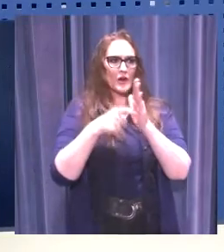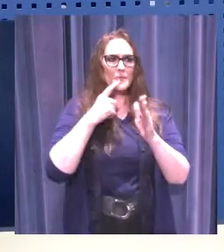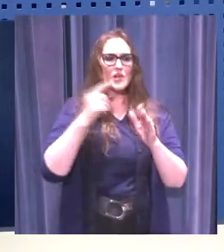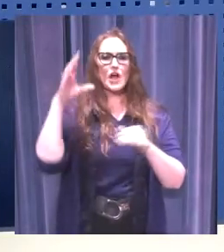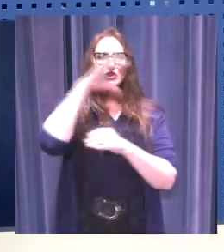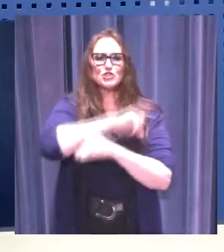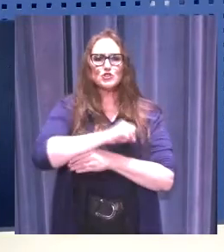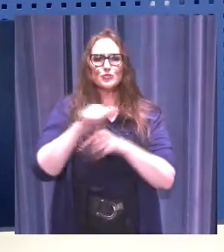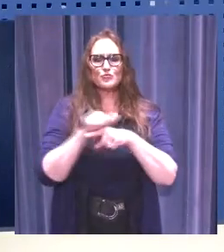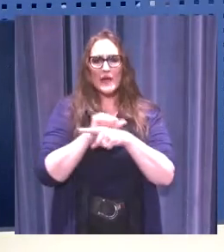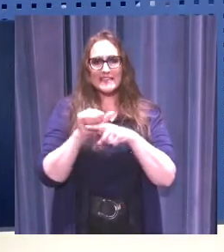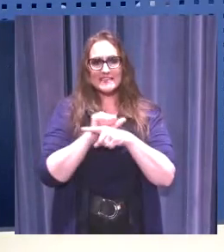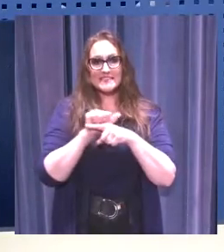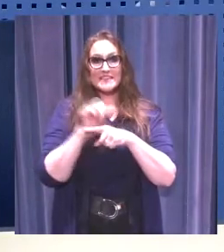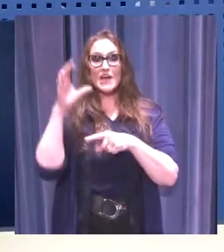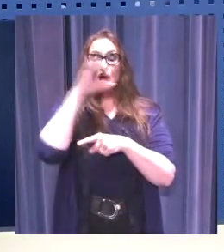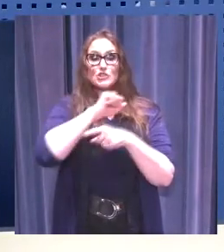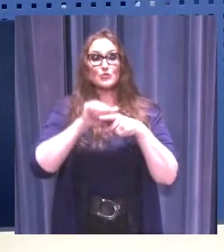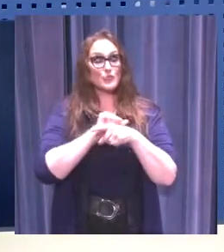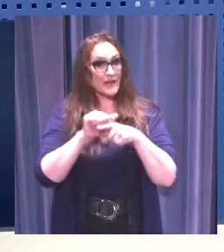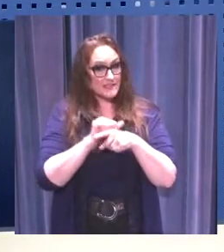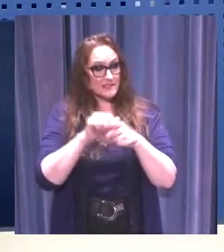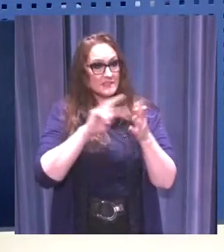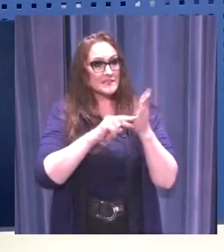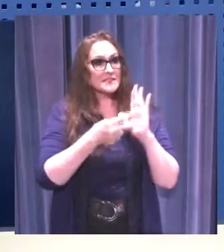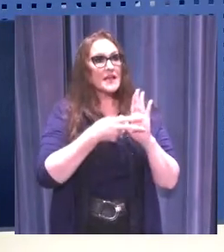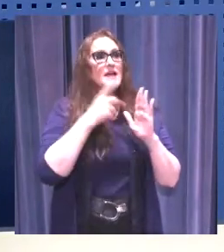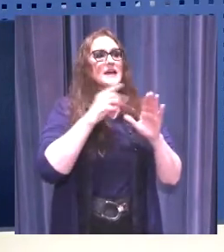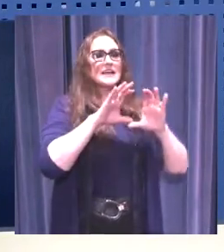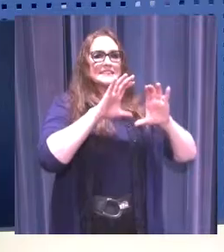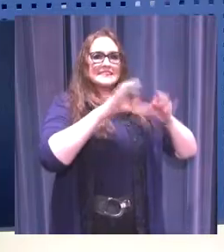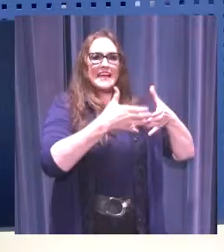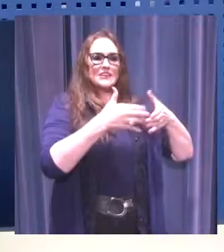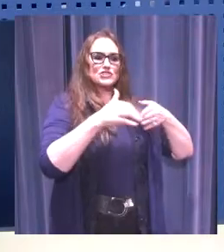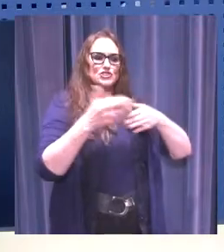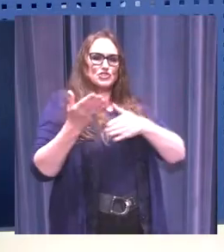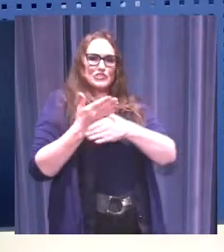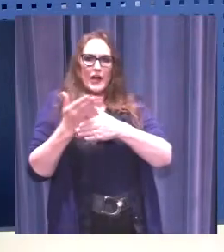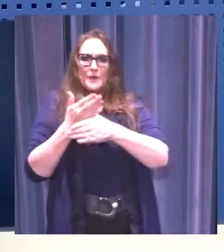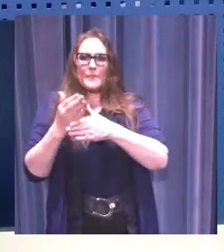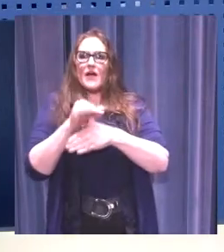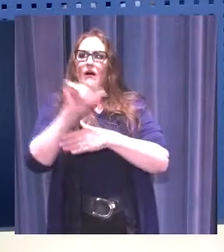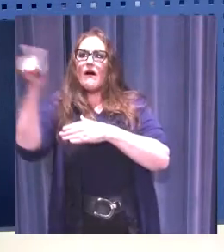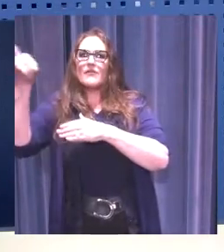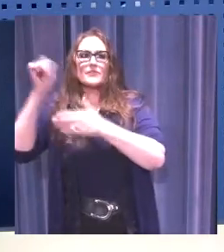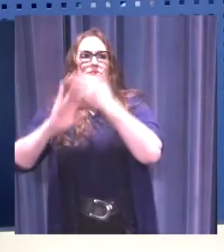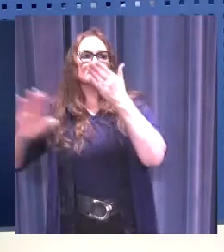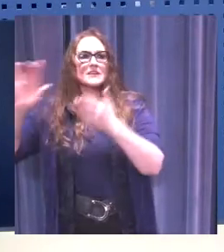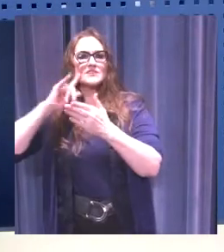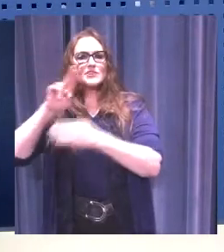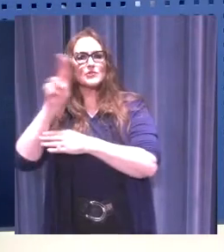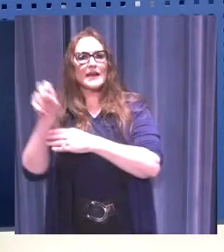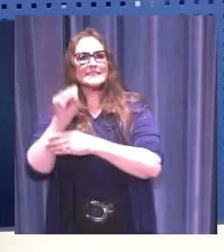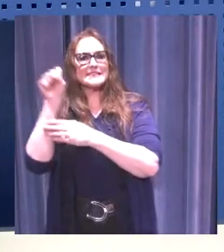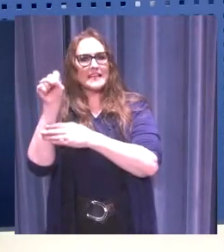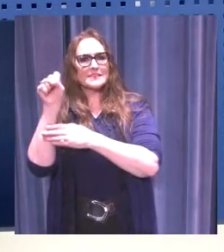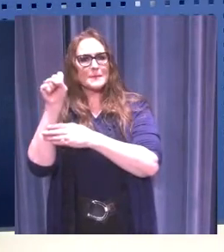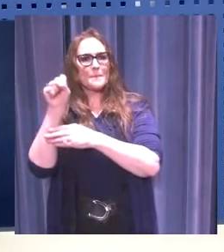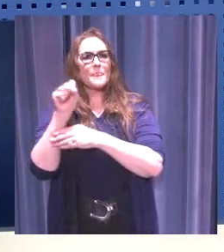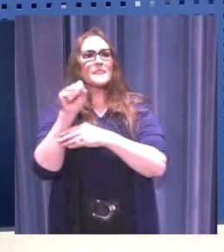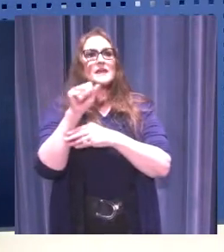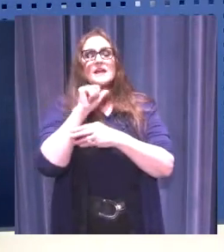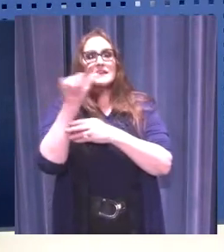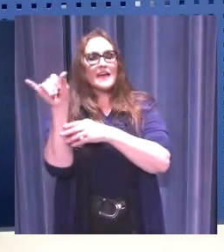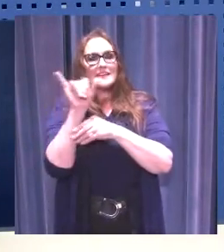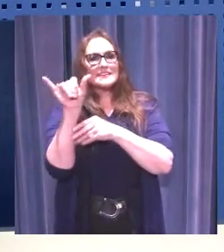practices. The assumed practices are a set of practices shared by institutions of higher education in the United States. Unlike the